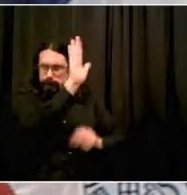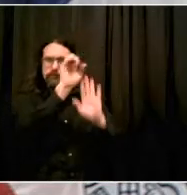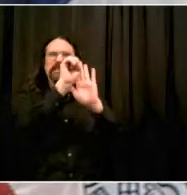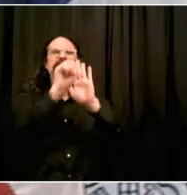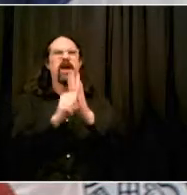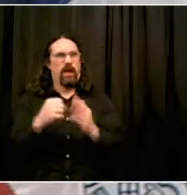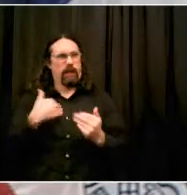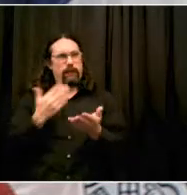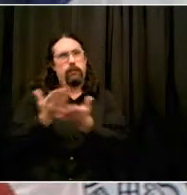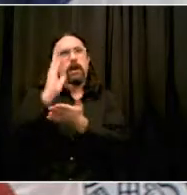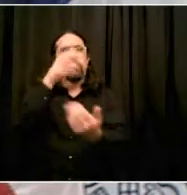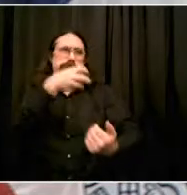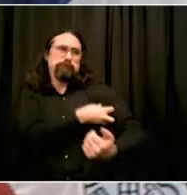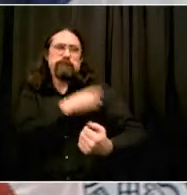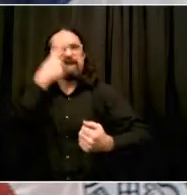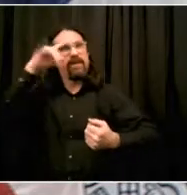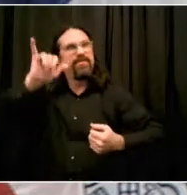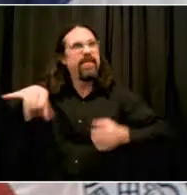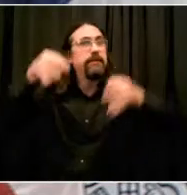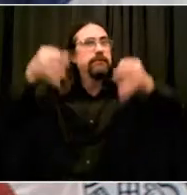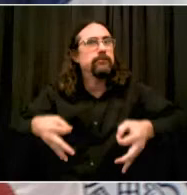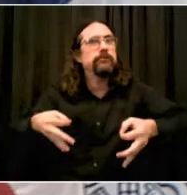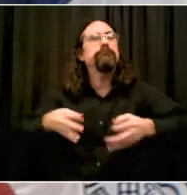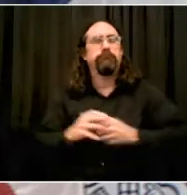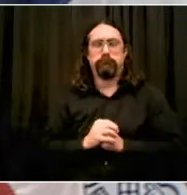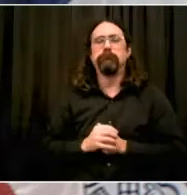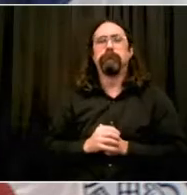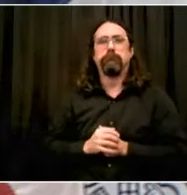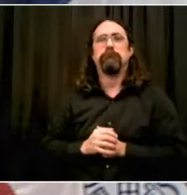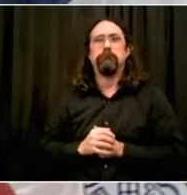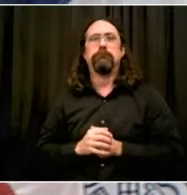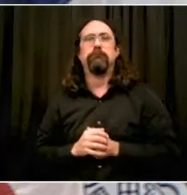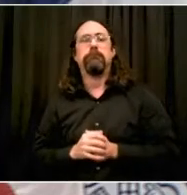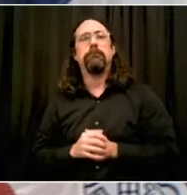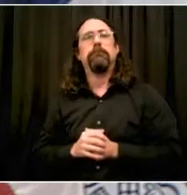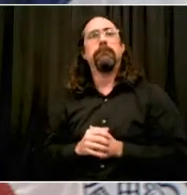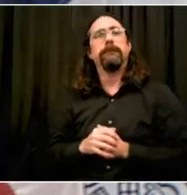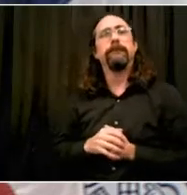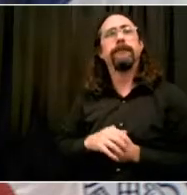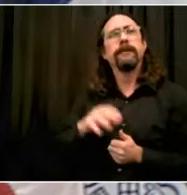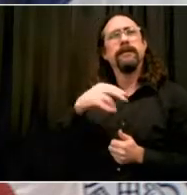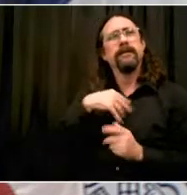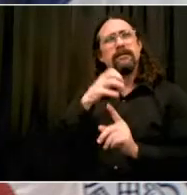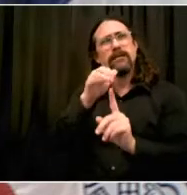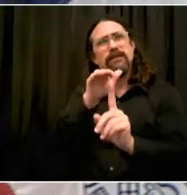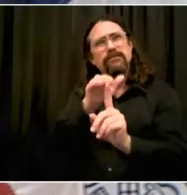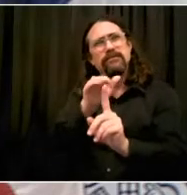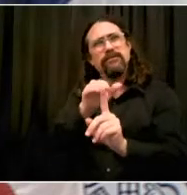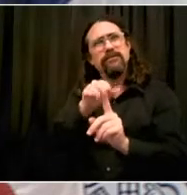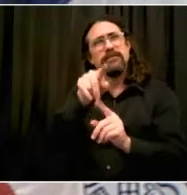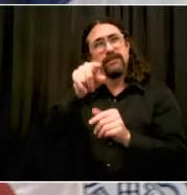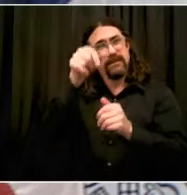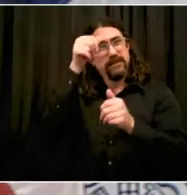them to make that happen. It worked. Every phase was done on time, 2 weeks between each one, and we progressed through them.